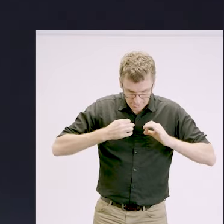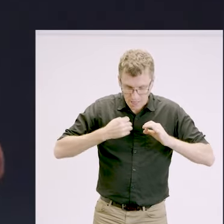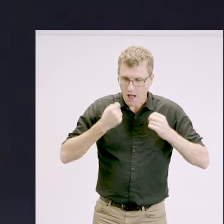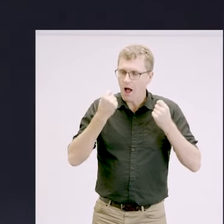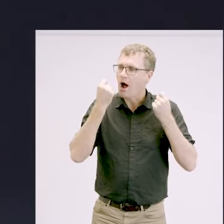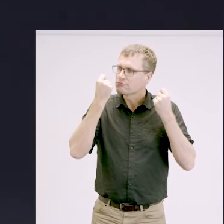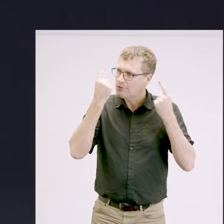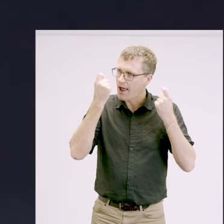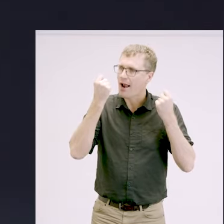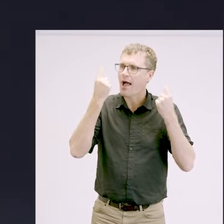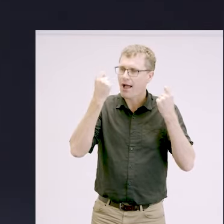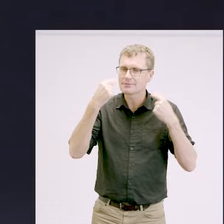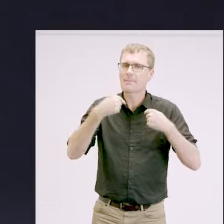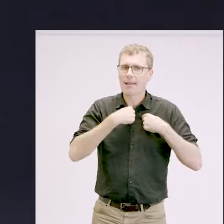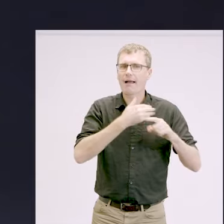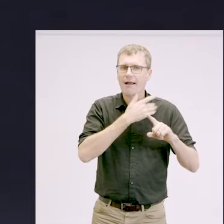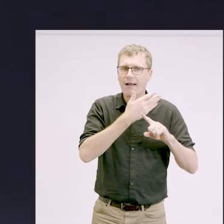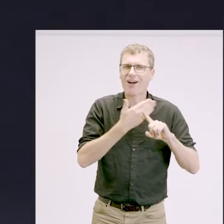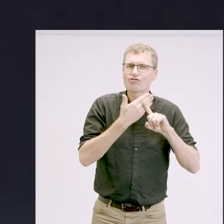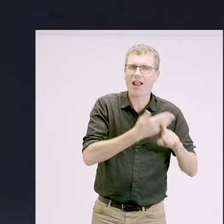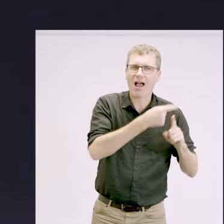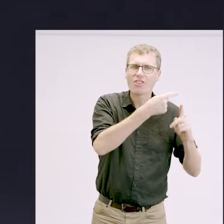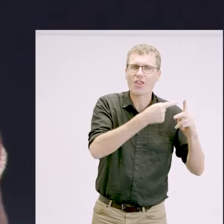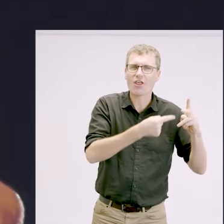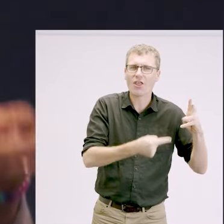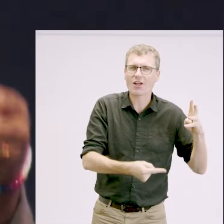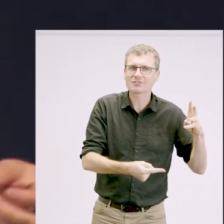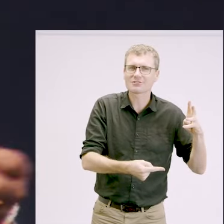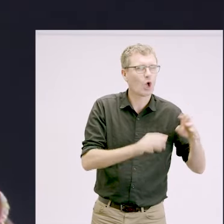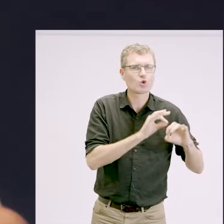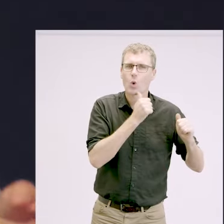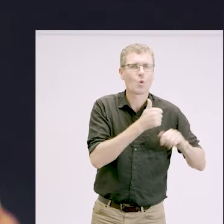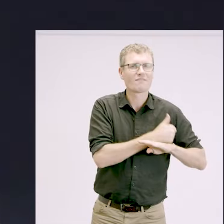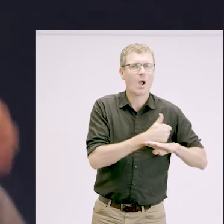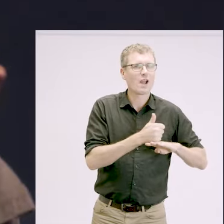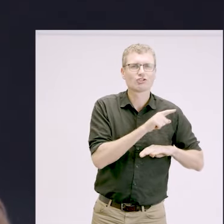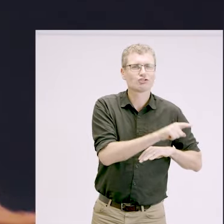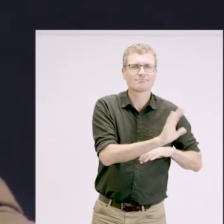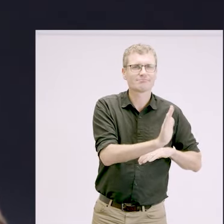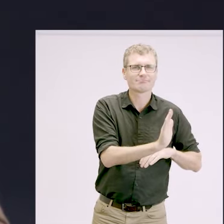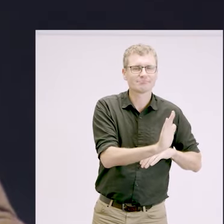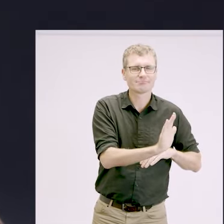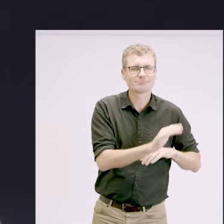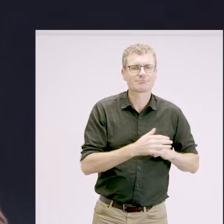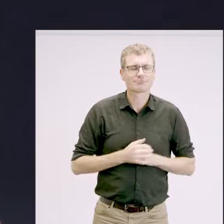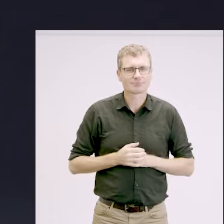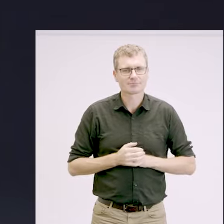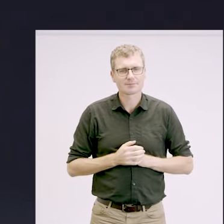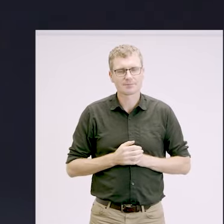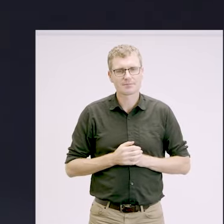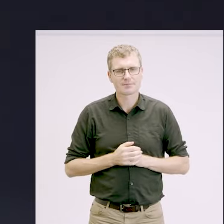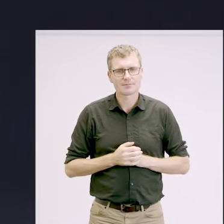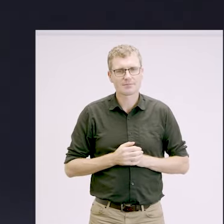been shown by God, precisely by God, that the ways that you were living your life were built on an infirm